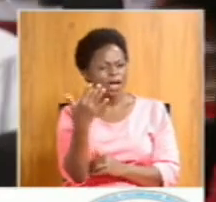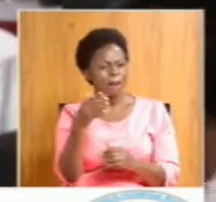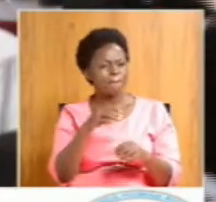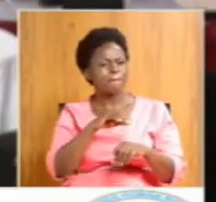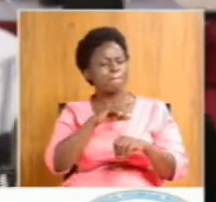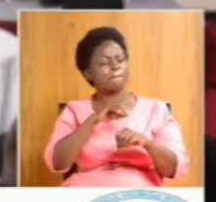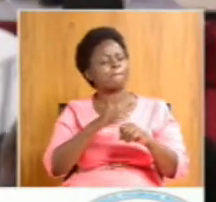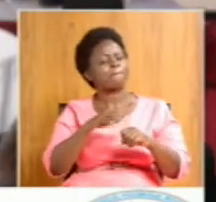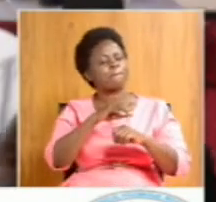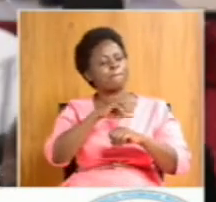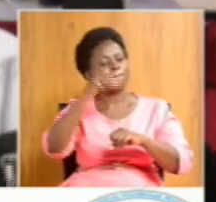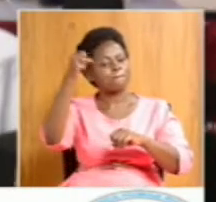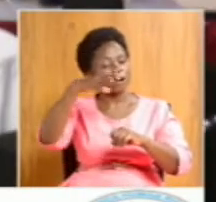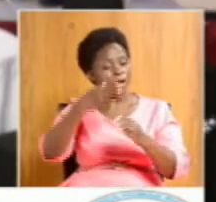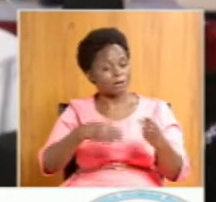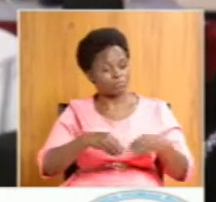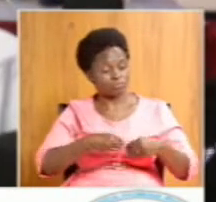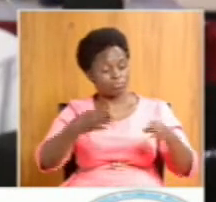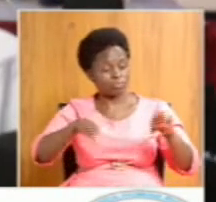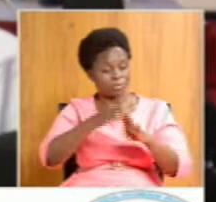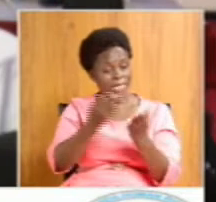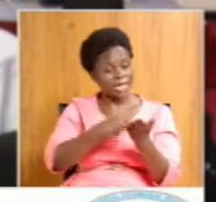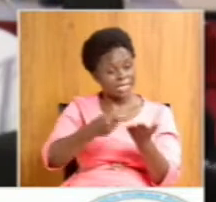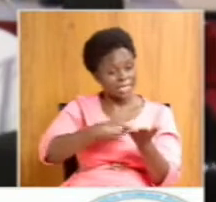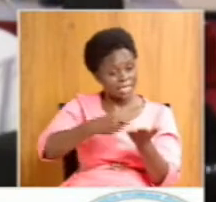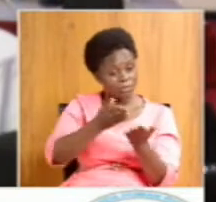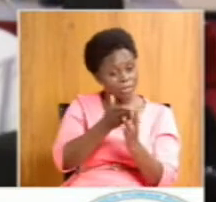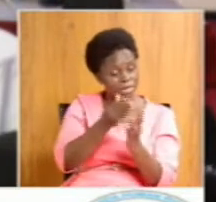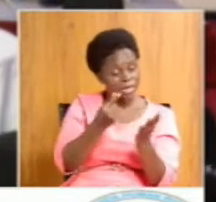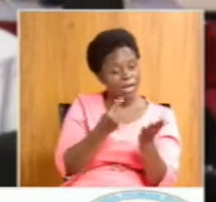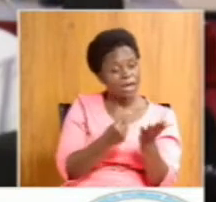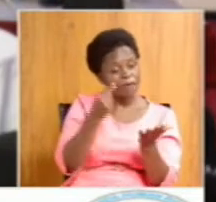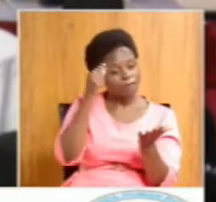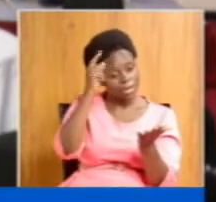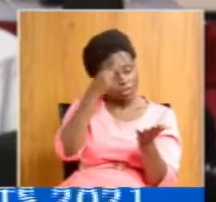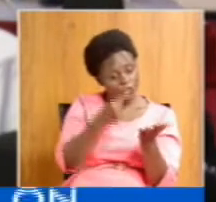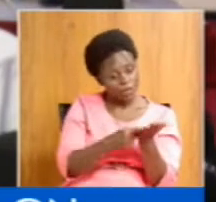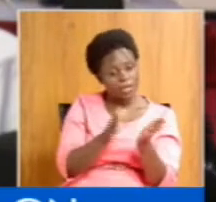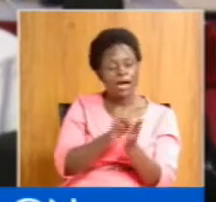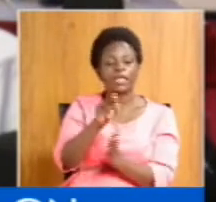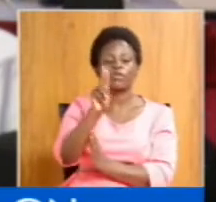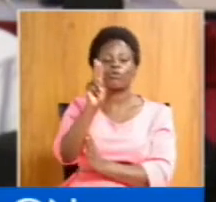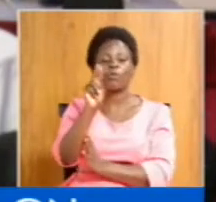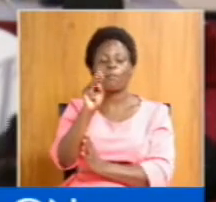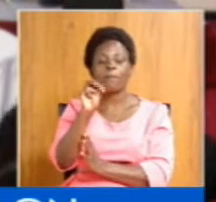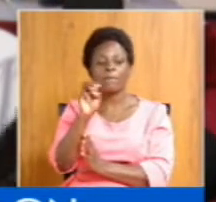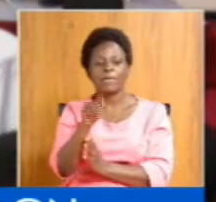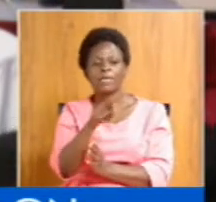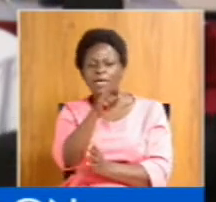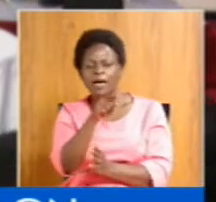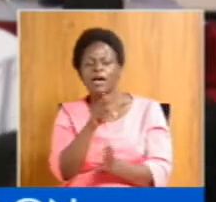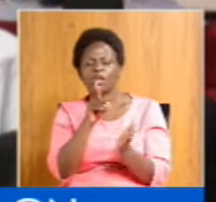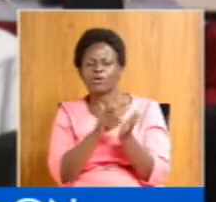distribution concession agreement signed between the government of Uganda and Wumeme Limited. She has ably shared the dynamics